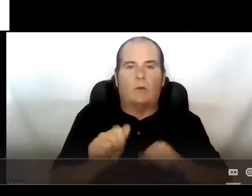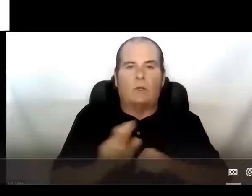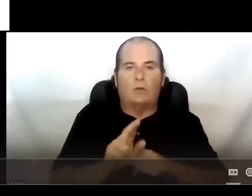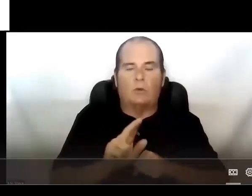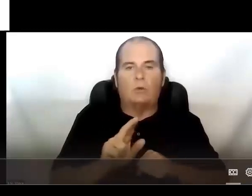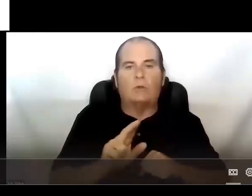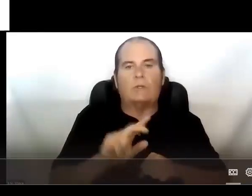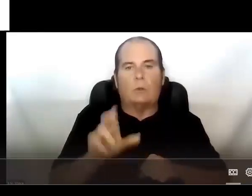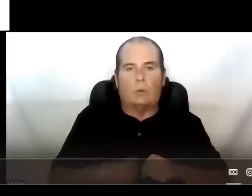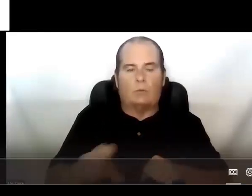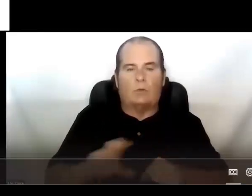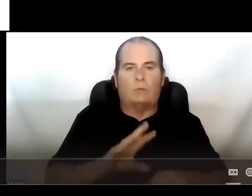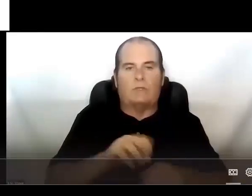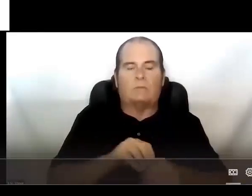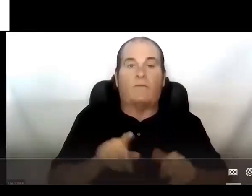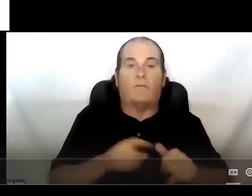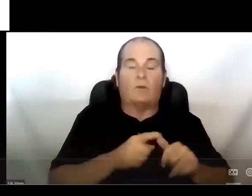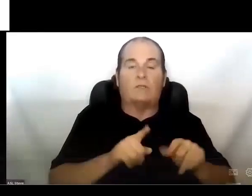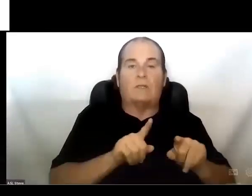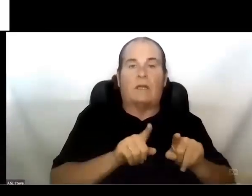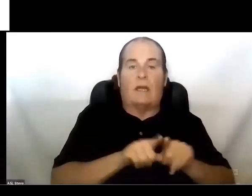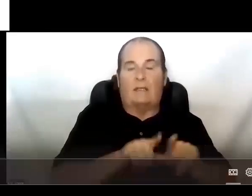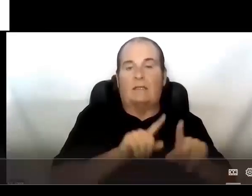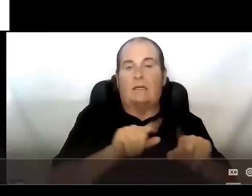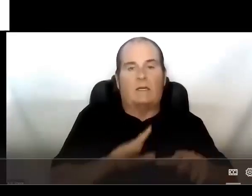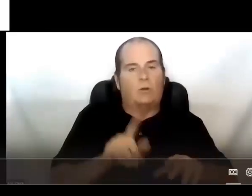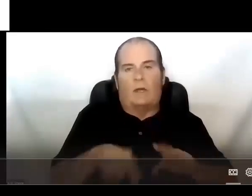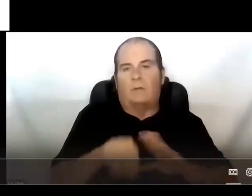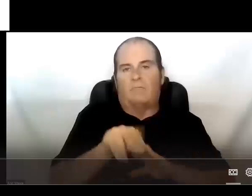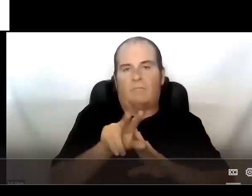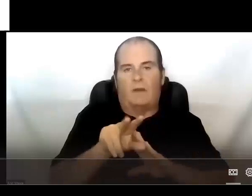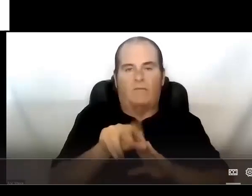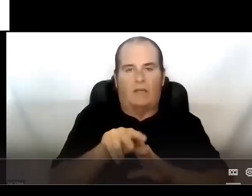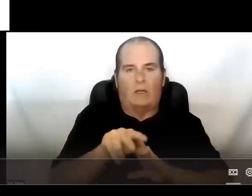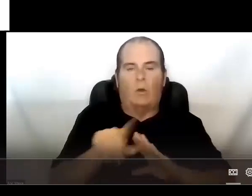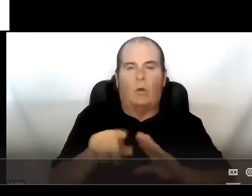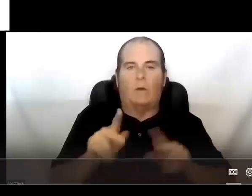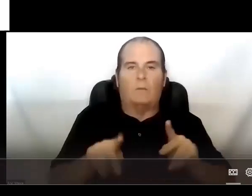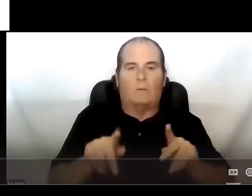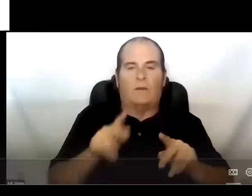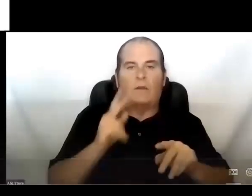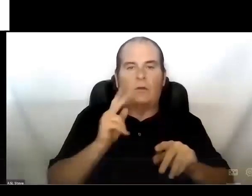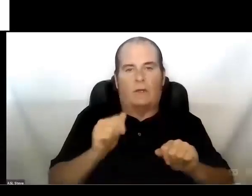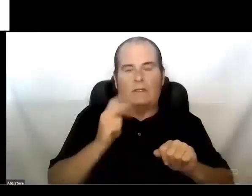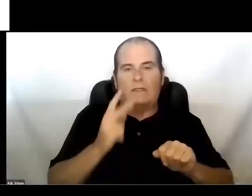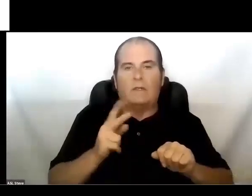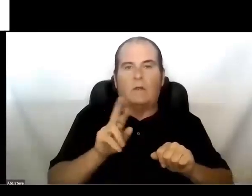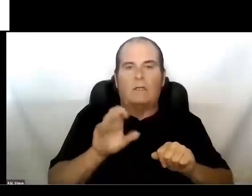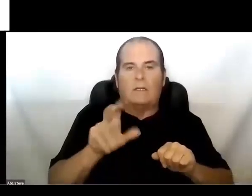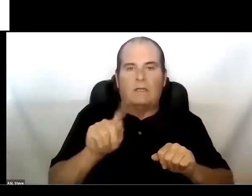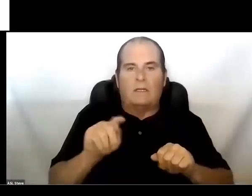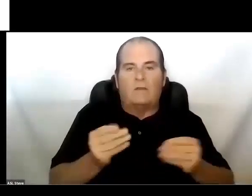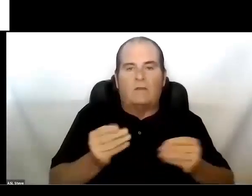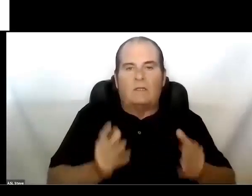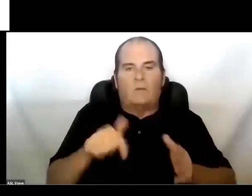participate. First, as an attendee, you cannot project your video. The only people that should be visible are the RCT facilitators for this town hall